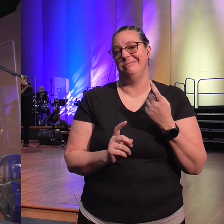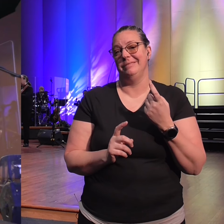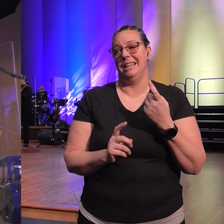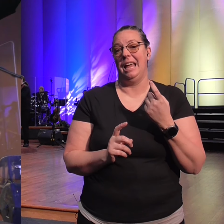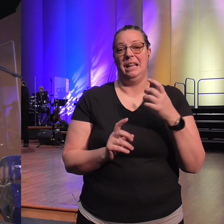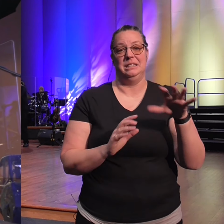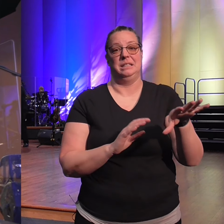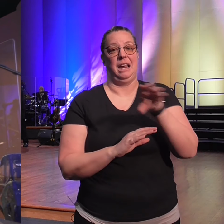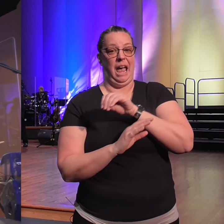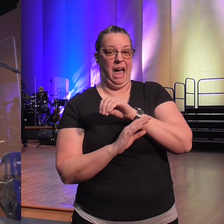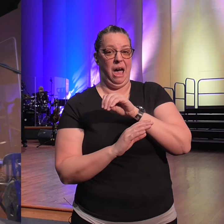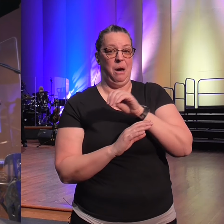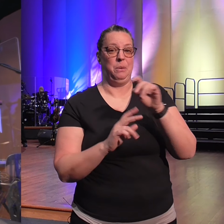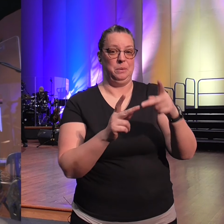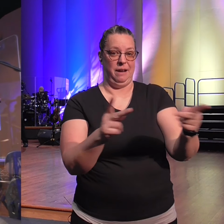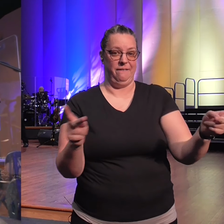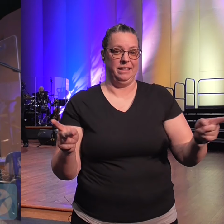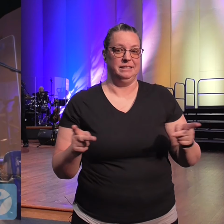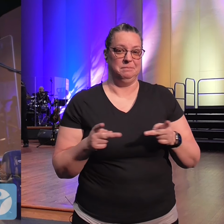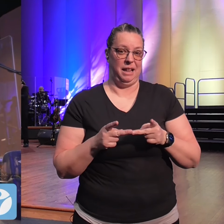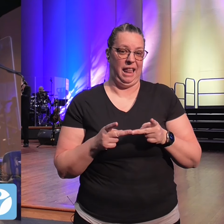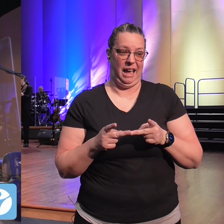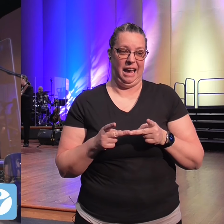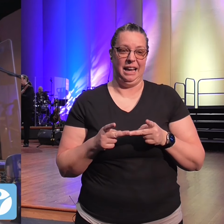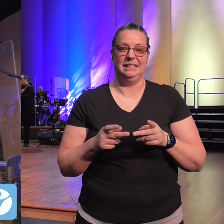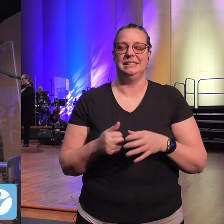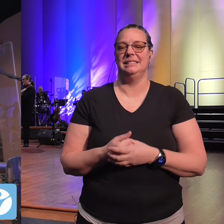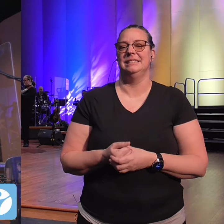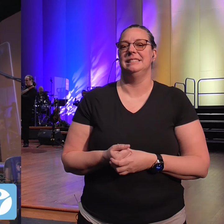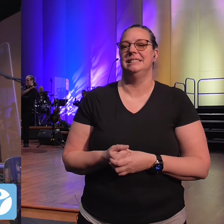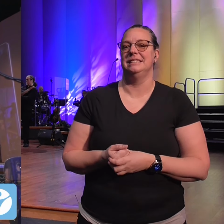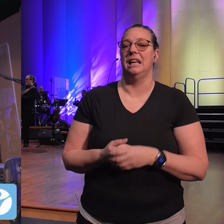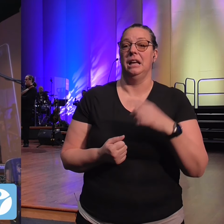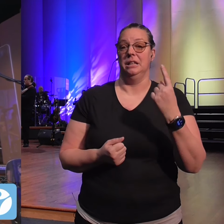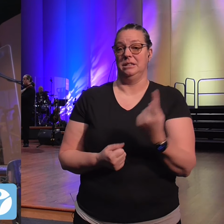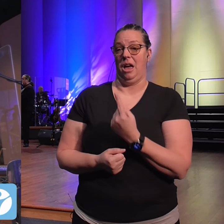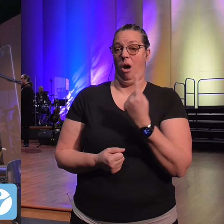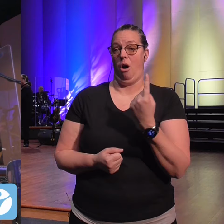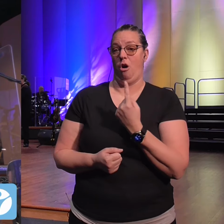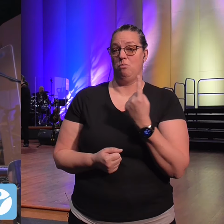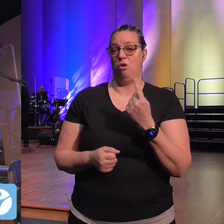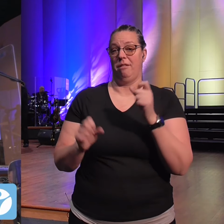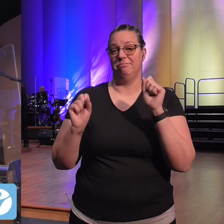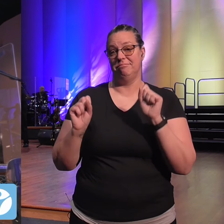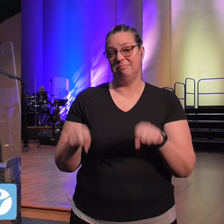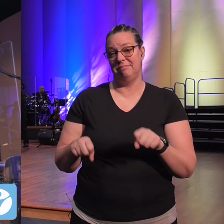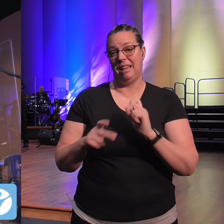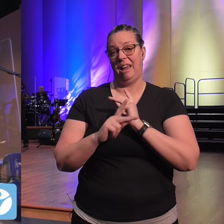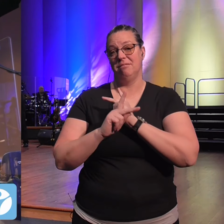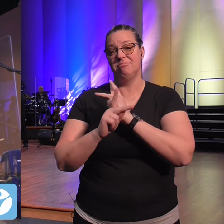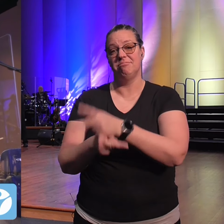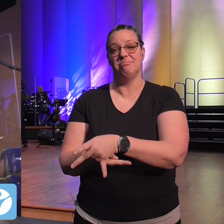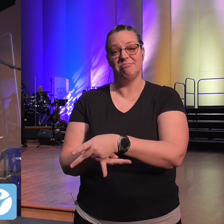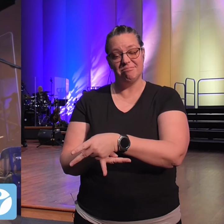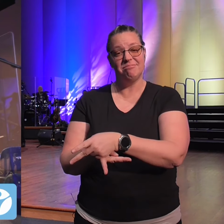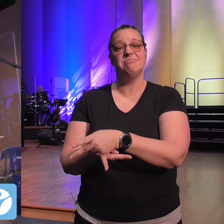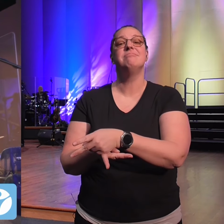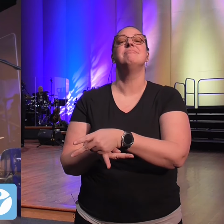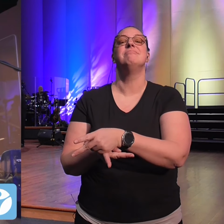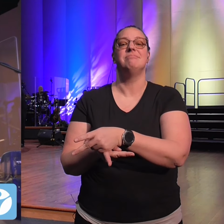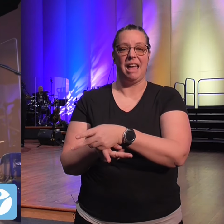you out of this place, someone you can lend a hand